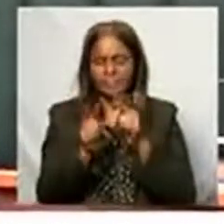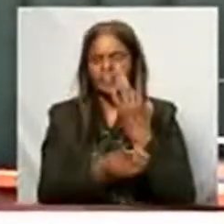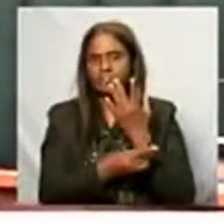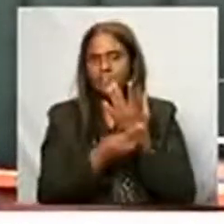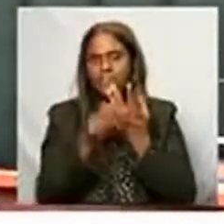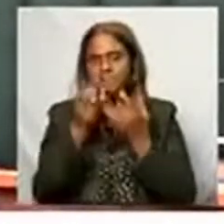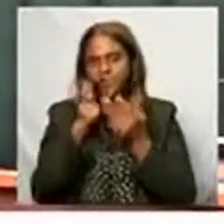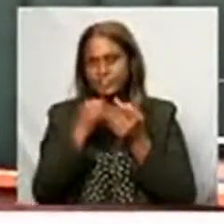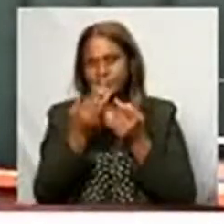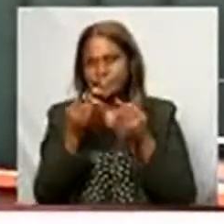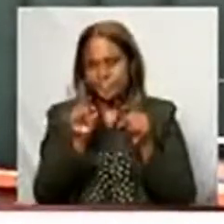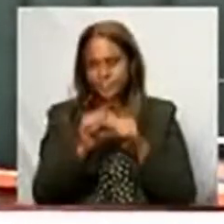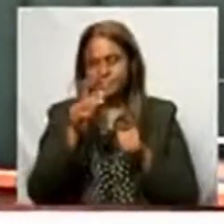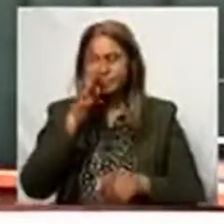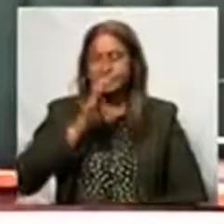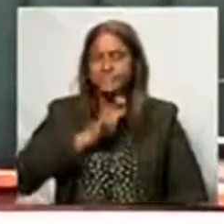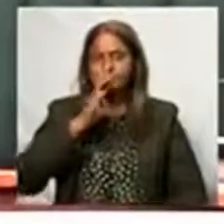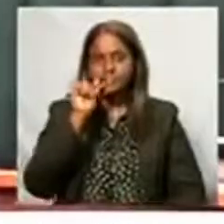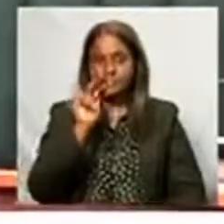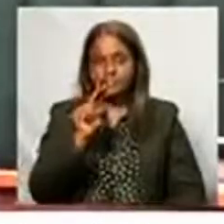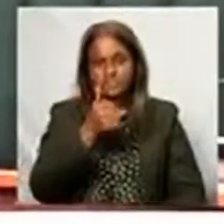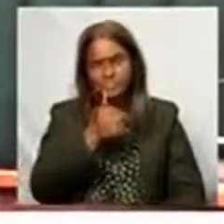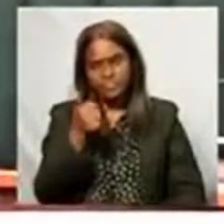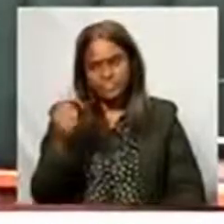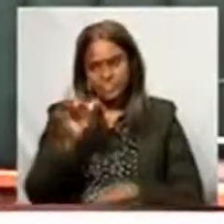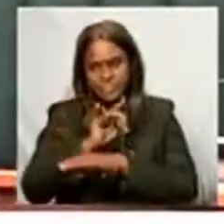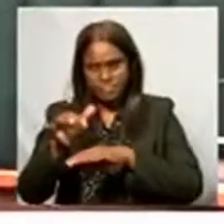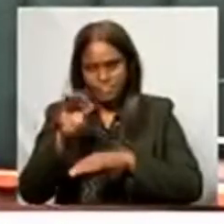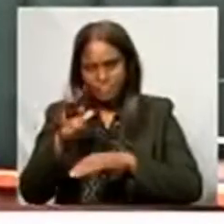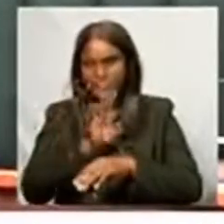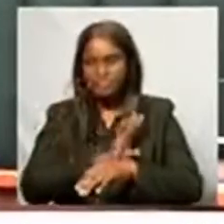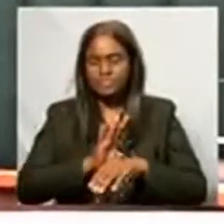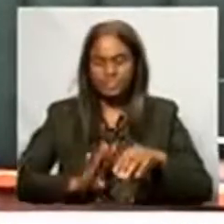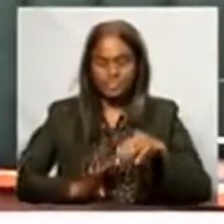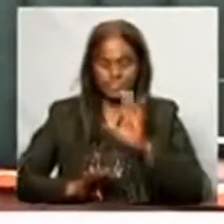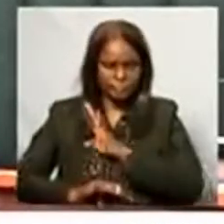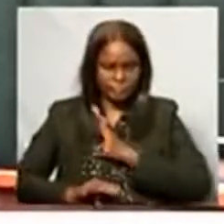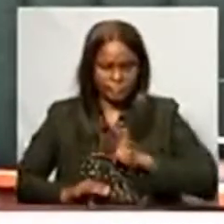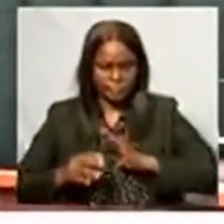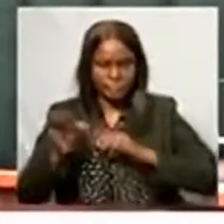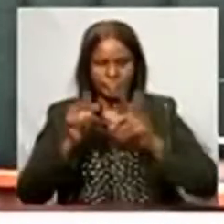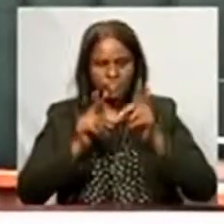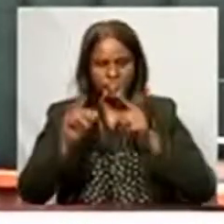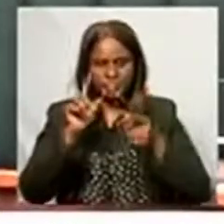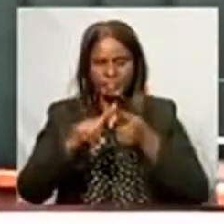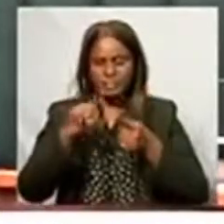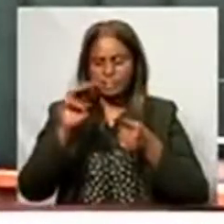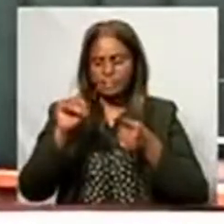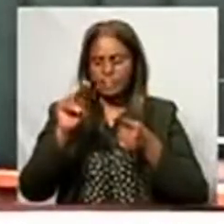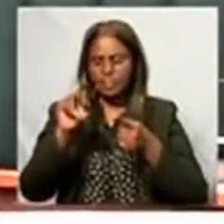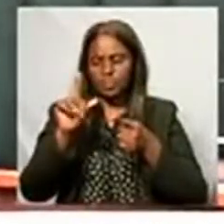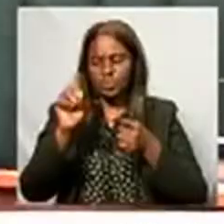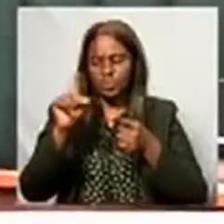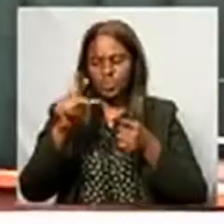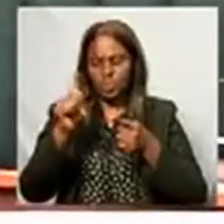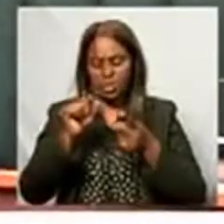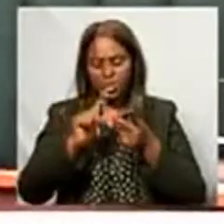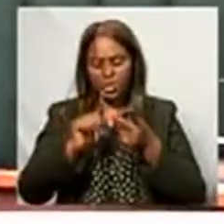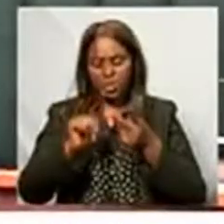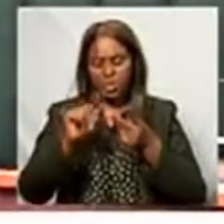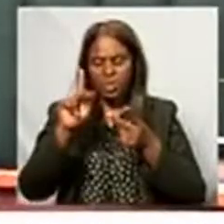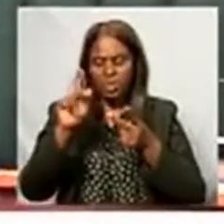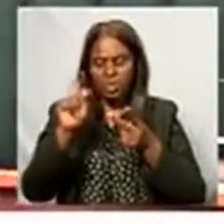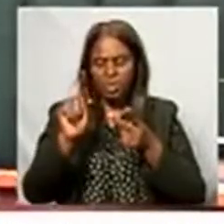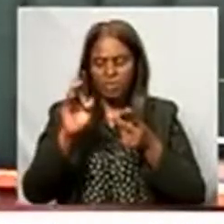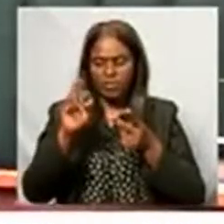developed. Madam Speaker, on the absence of boards of directors at Mulonga and the Kafubu Water Supply and